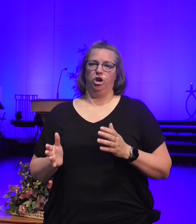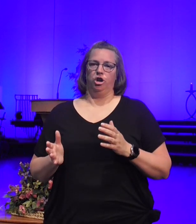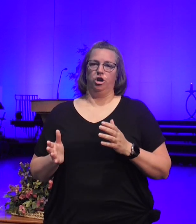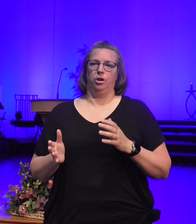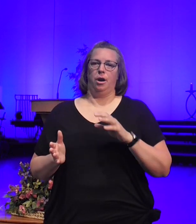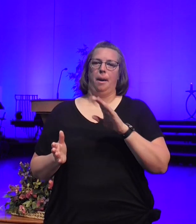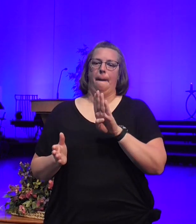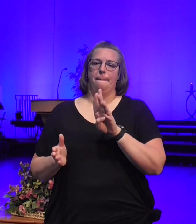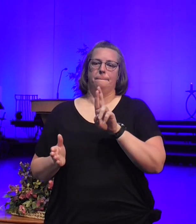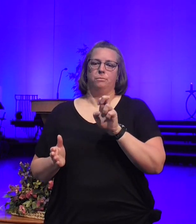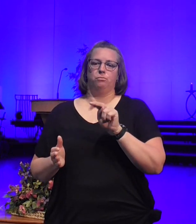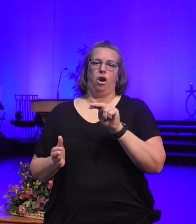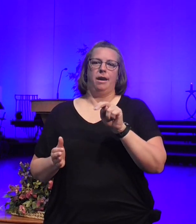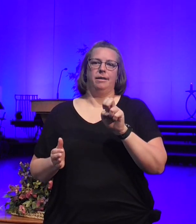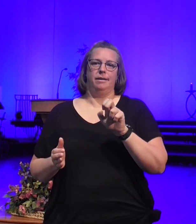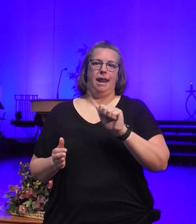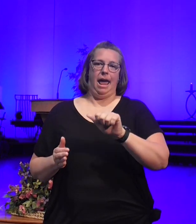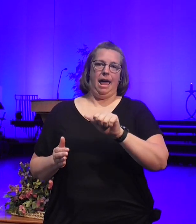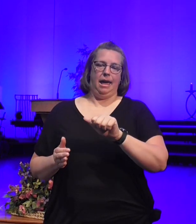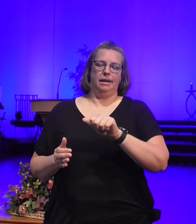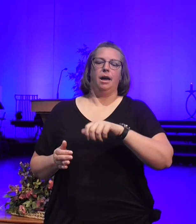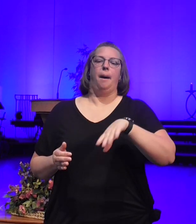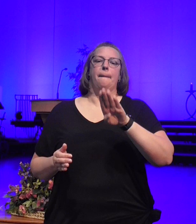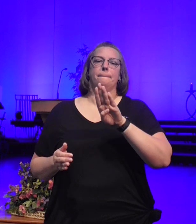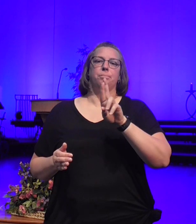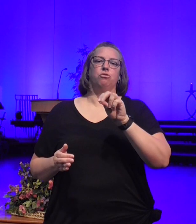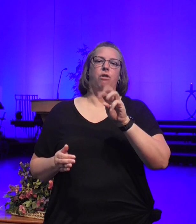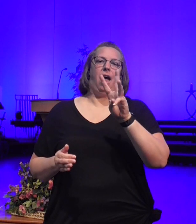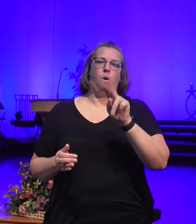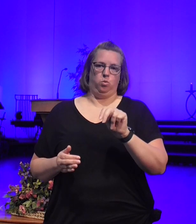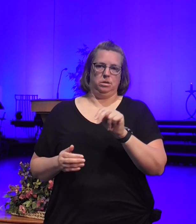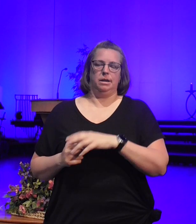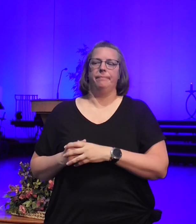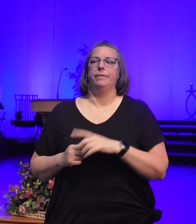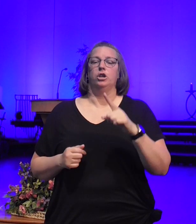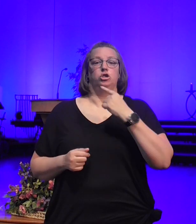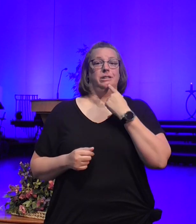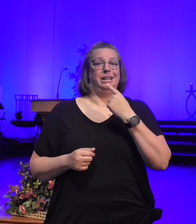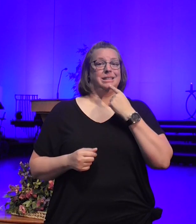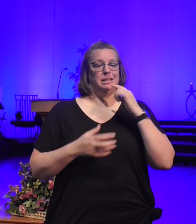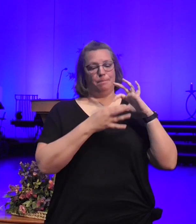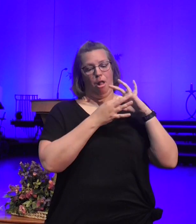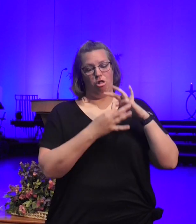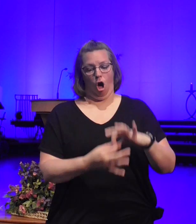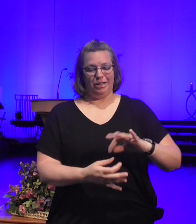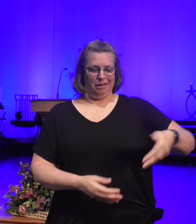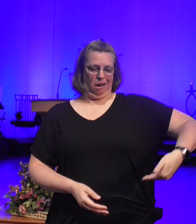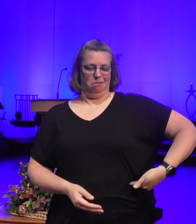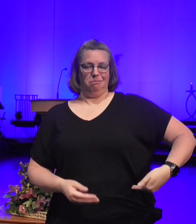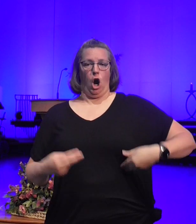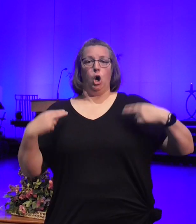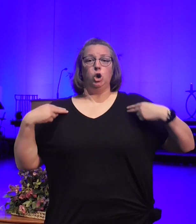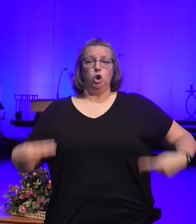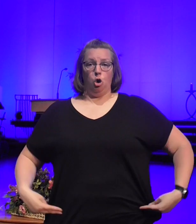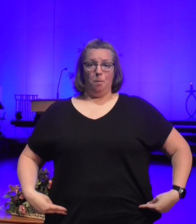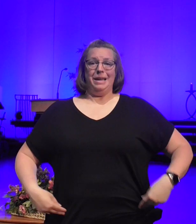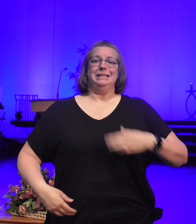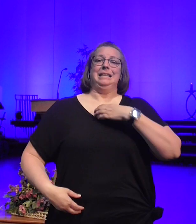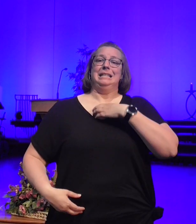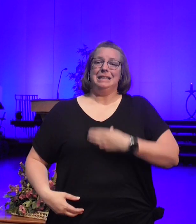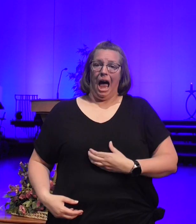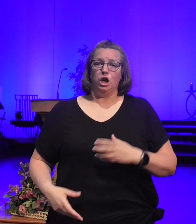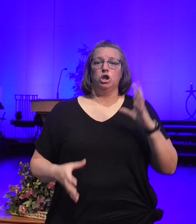researcher, Brené Brown. And she says, belonging is the innate human desire to be part of something larger than